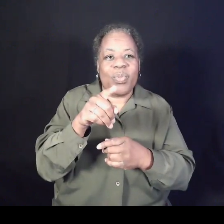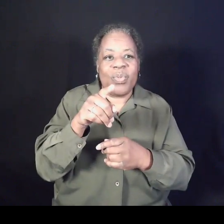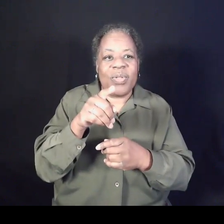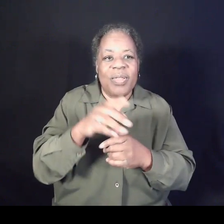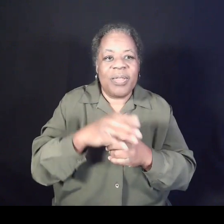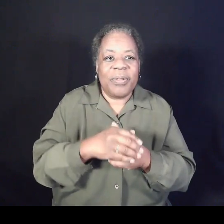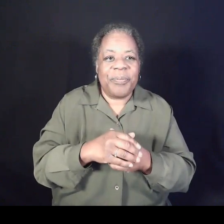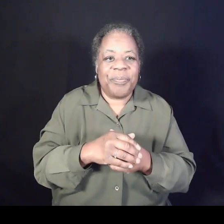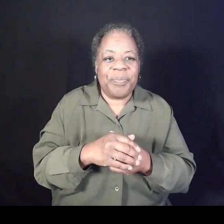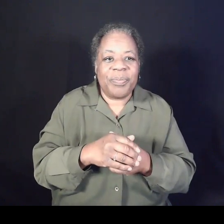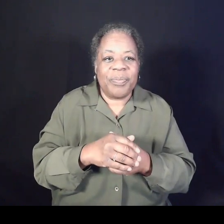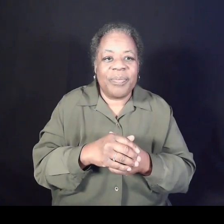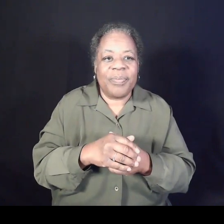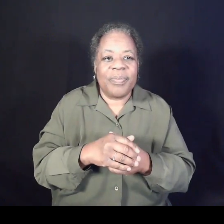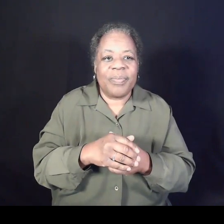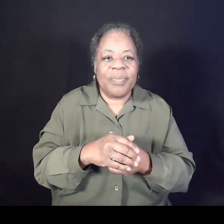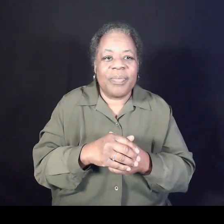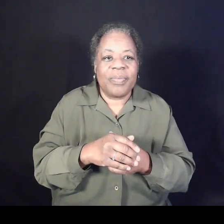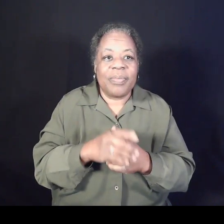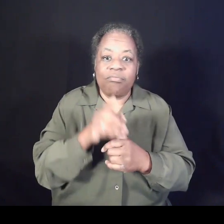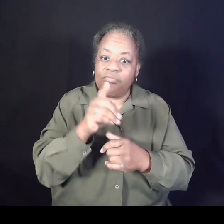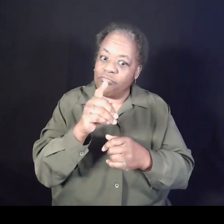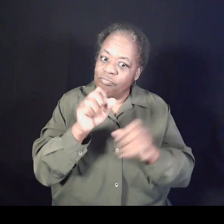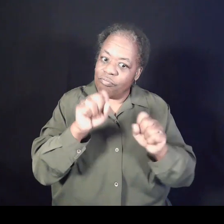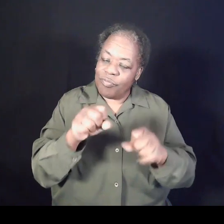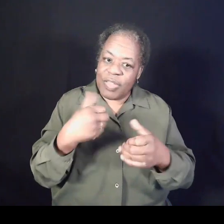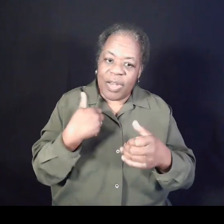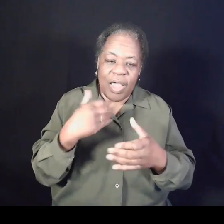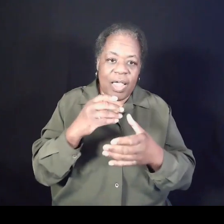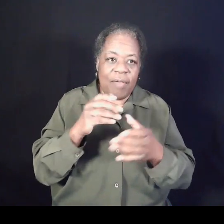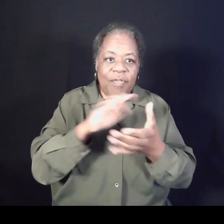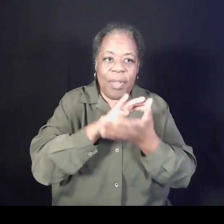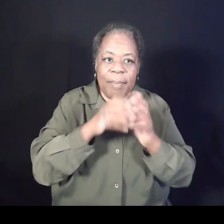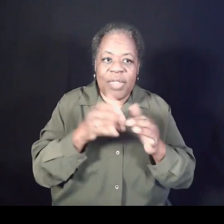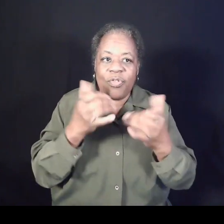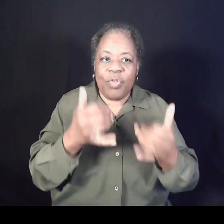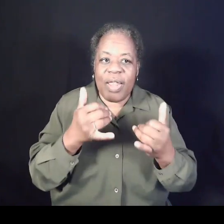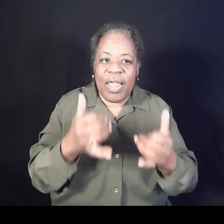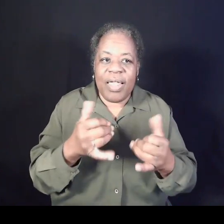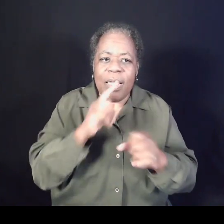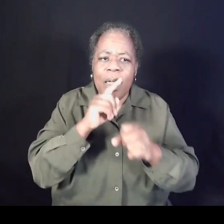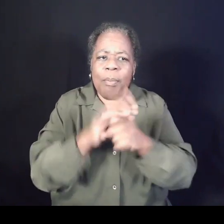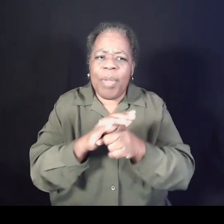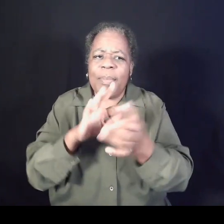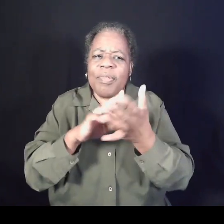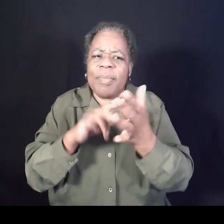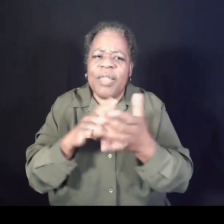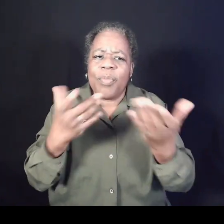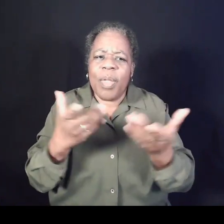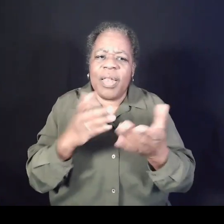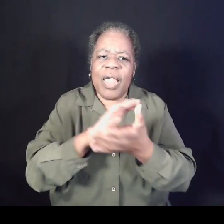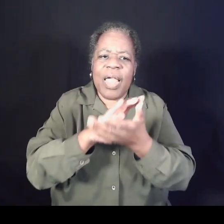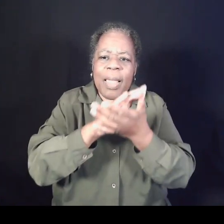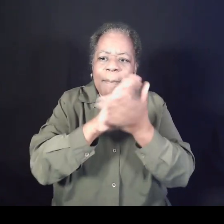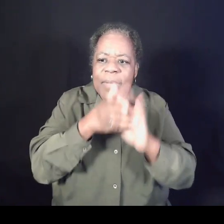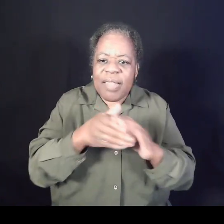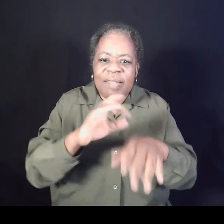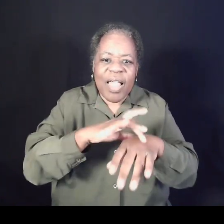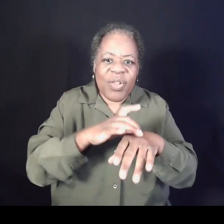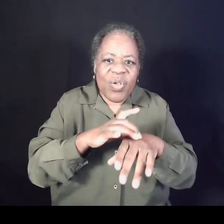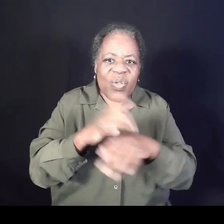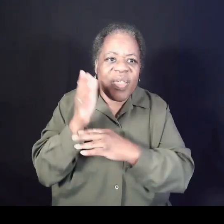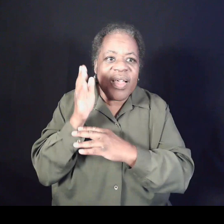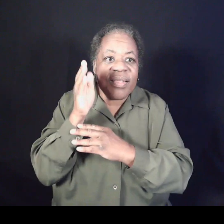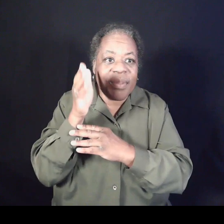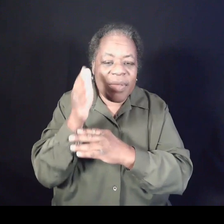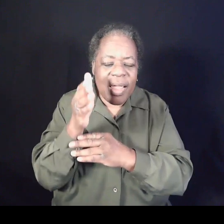So this promise means you can have peace today. But secondly, the promise means there will be peace on earth someday. Peace on earth